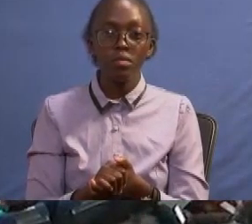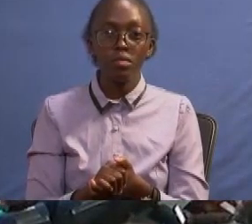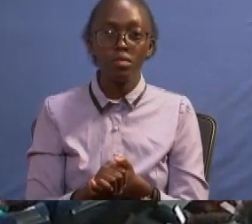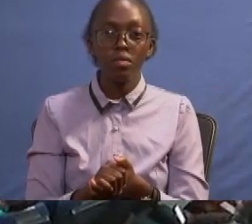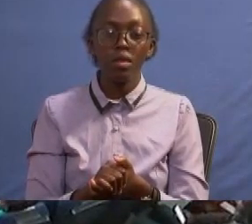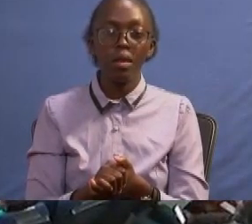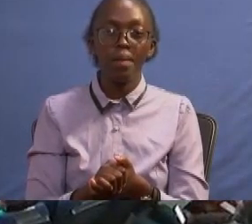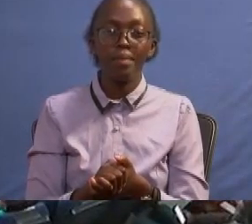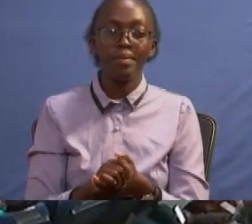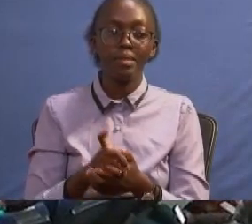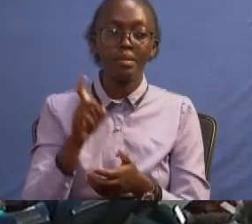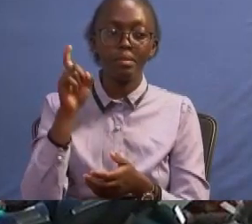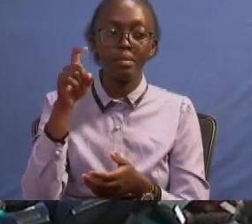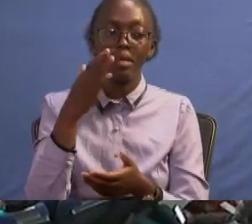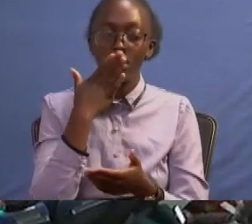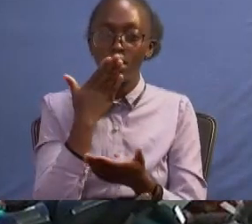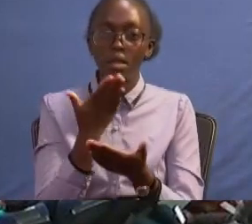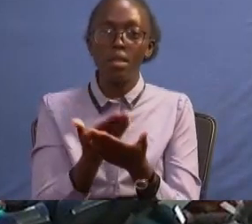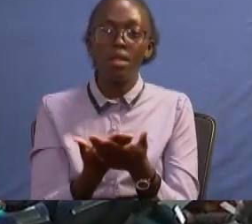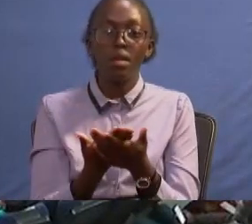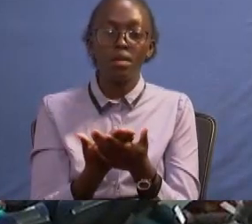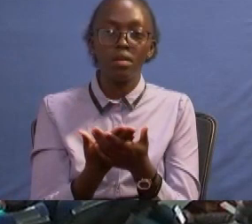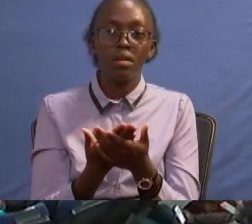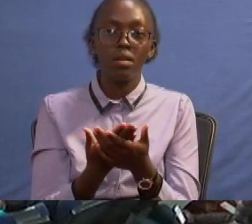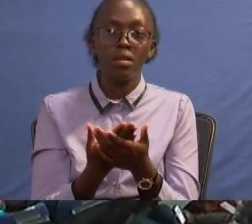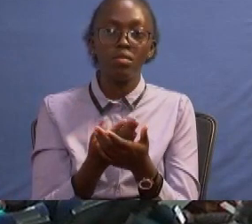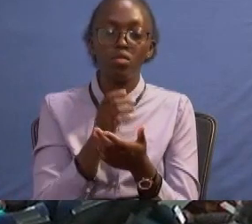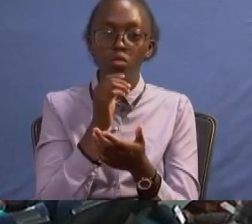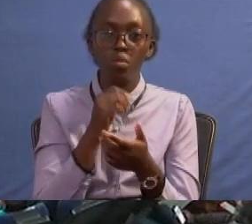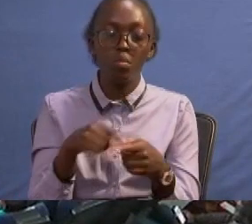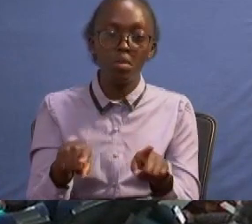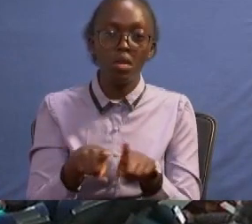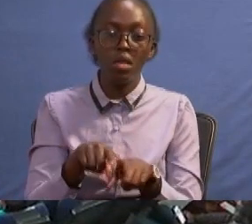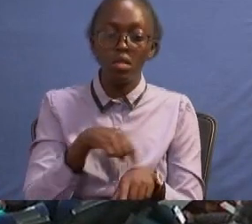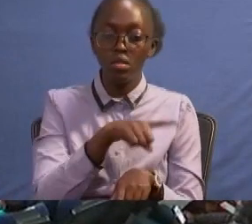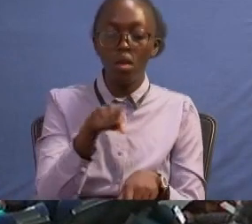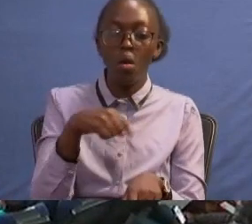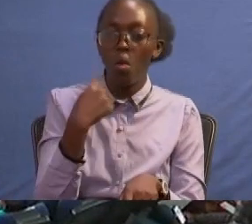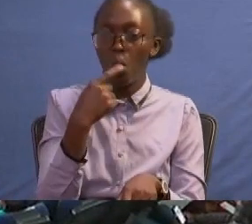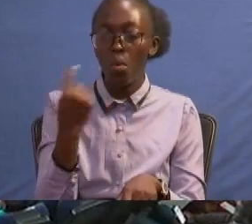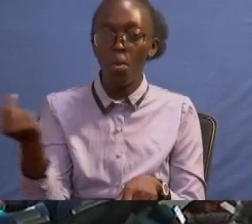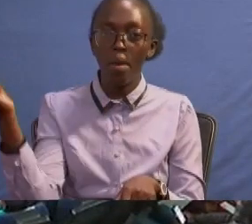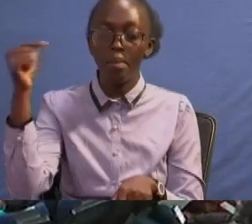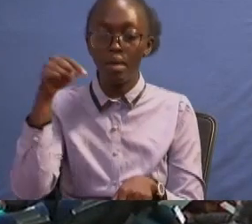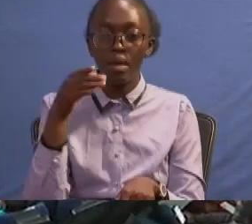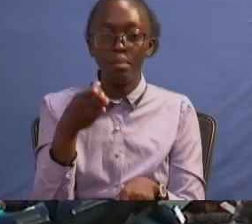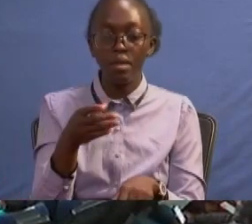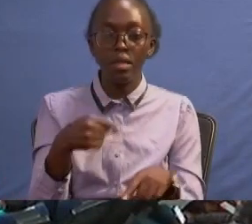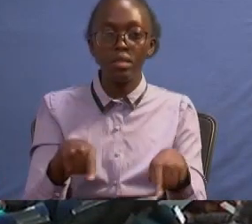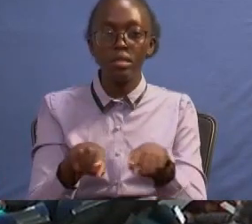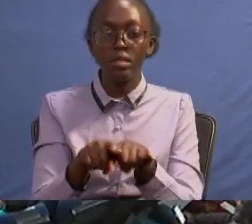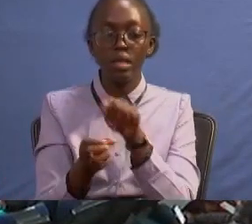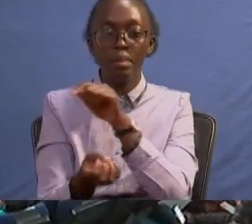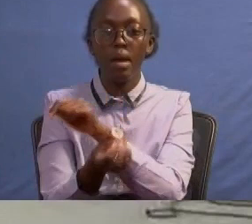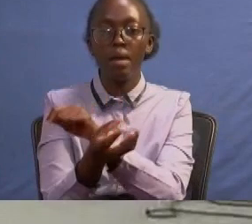I must thank our brothers who have come here and they have advised us.